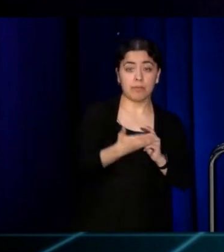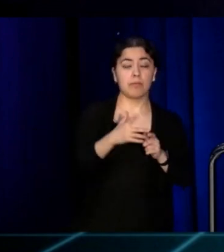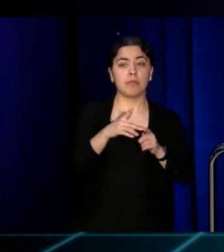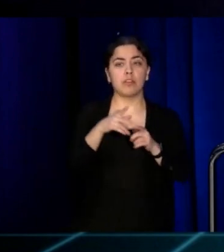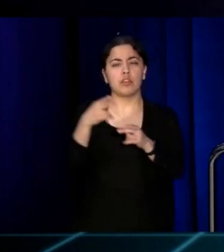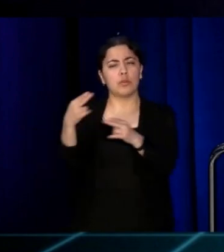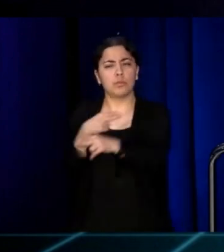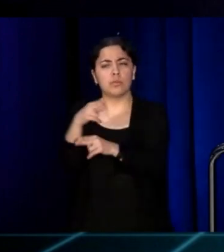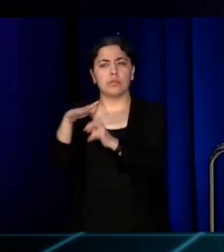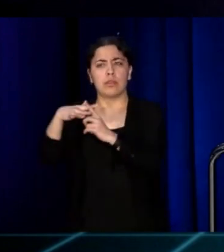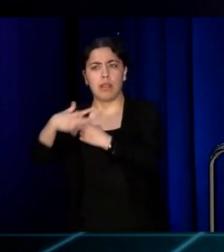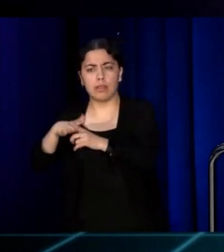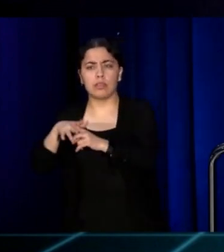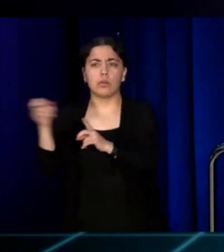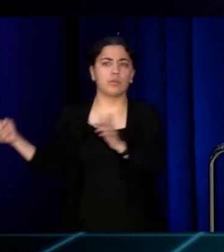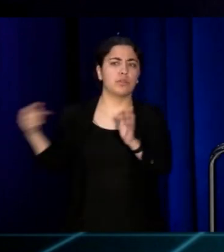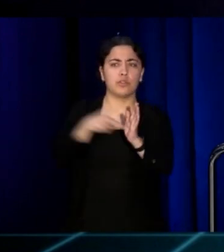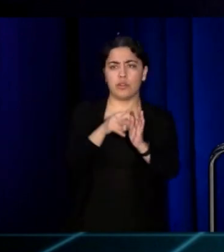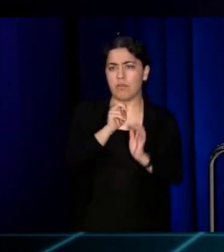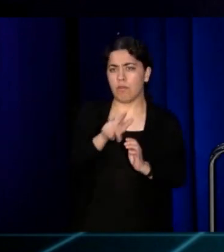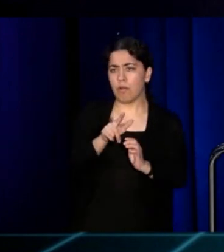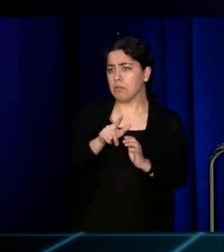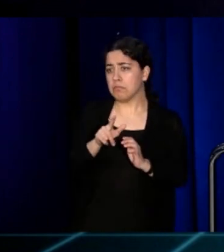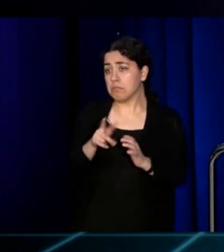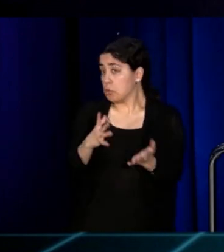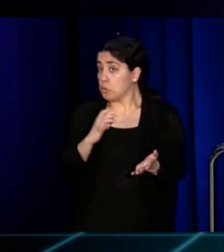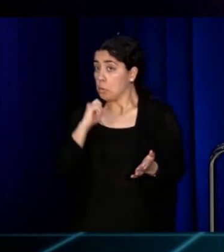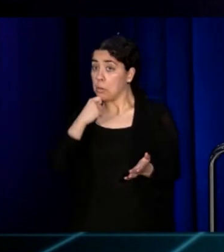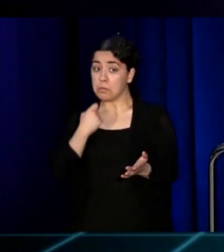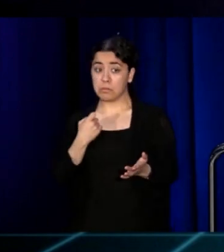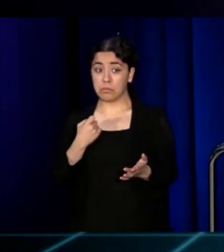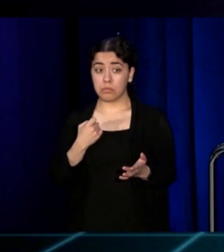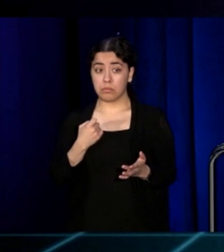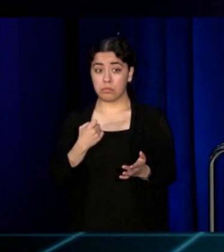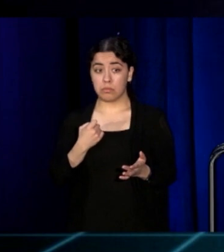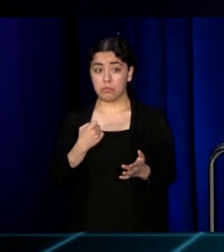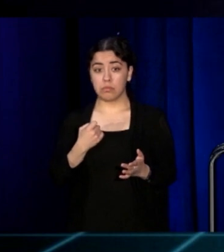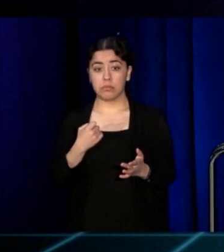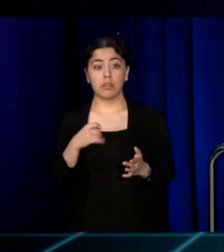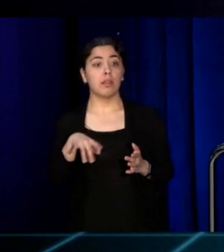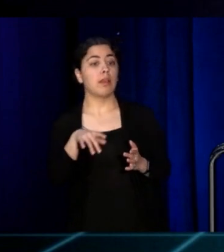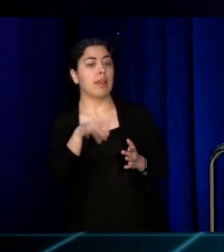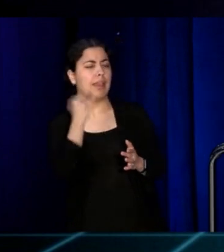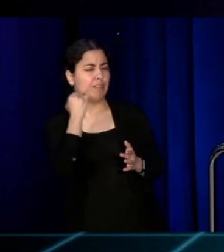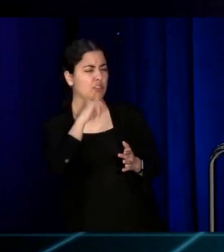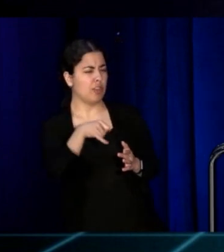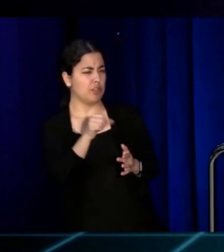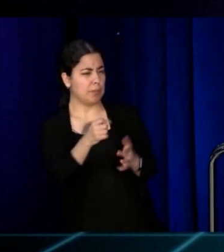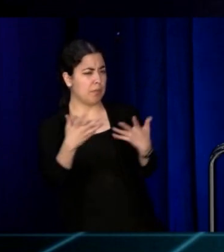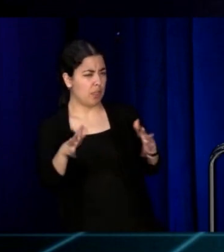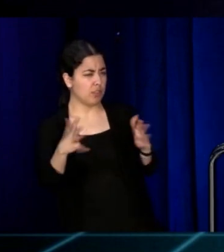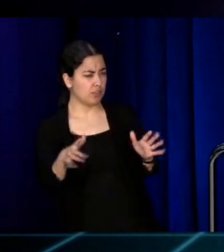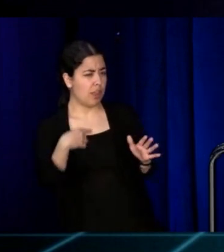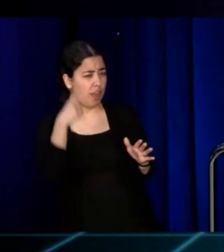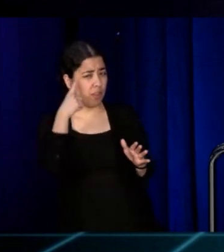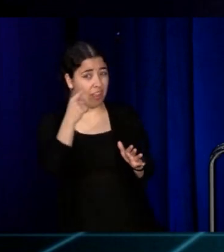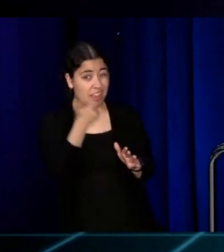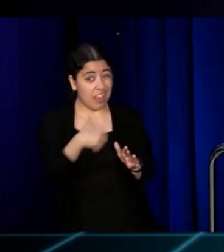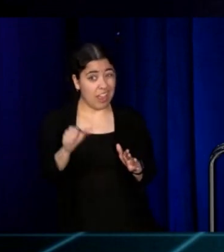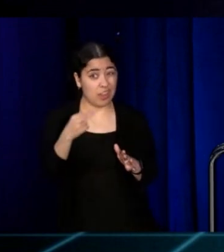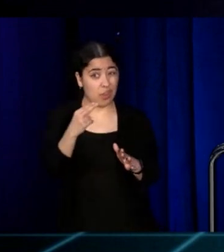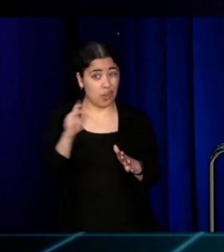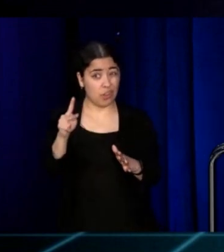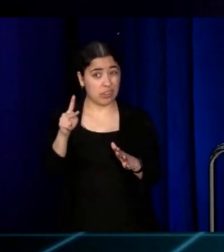return null. It's pretty cool. Okay, but if it's just JavaScript, I thought you could call any hook